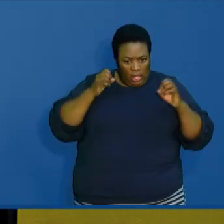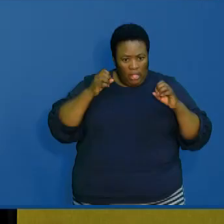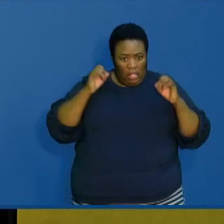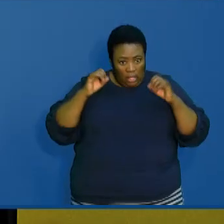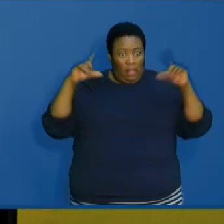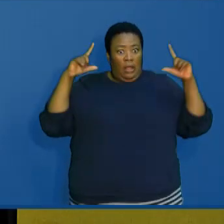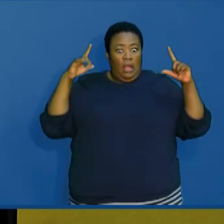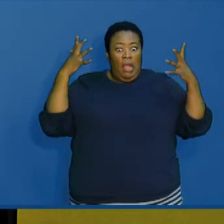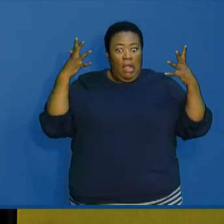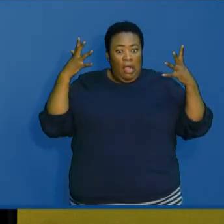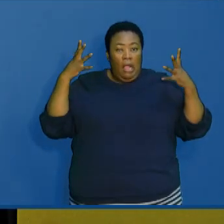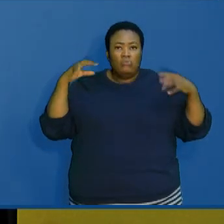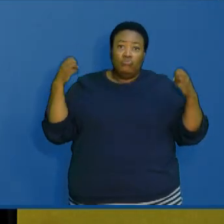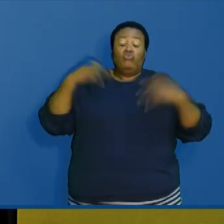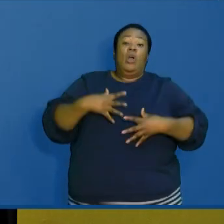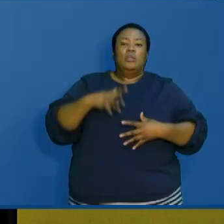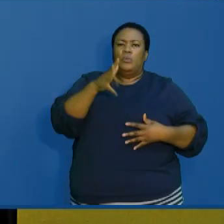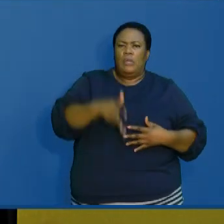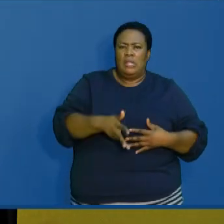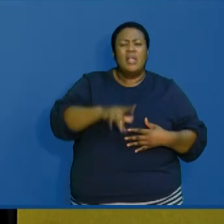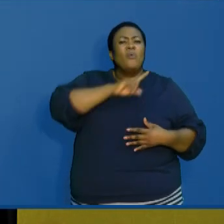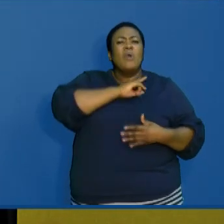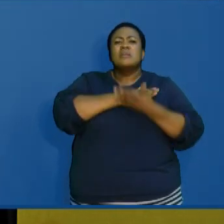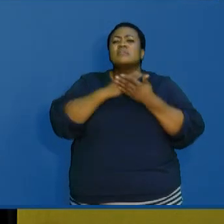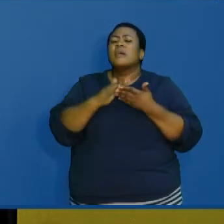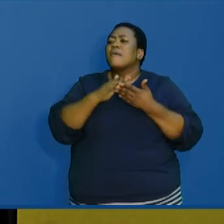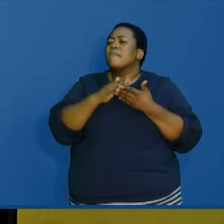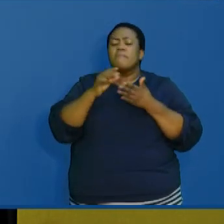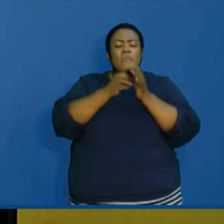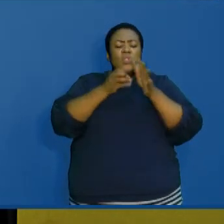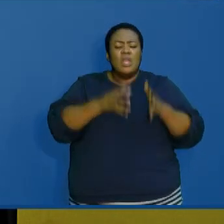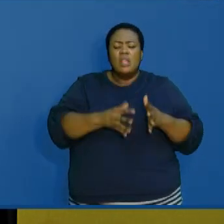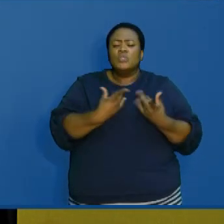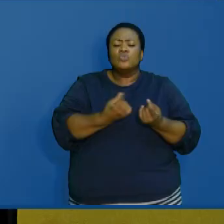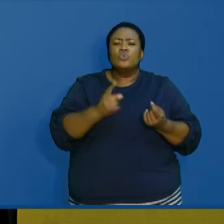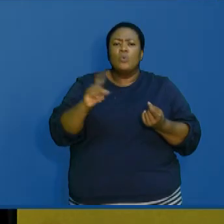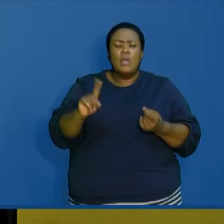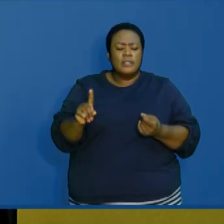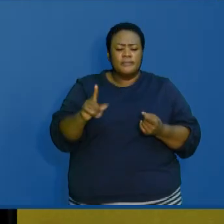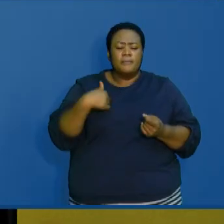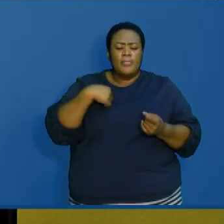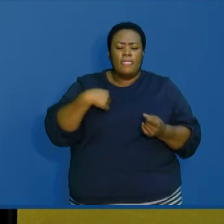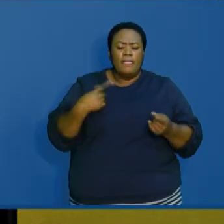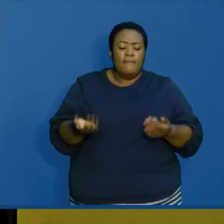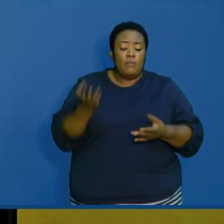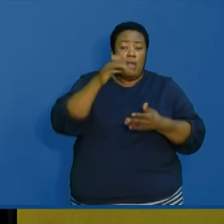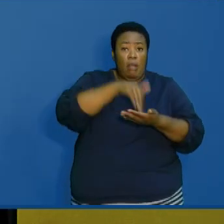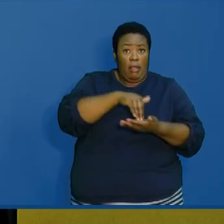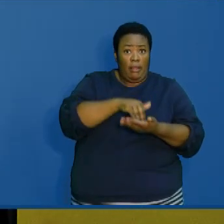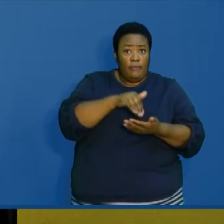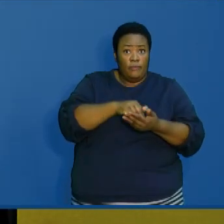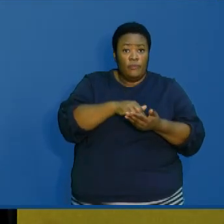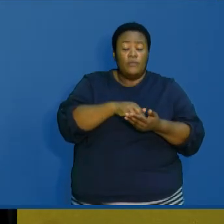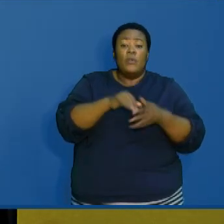come into an exam room, they like to go straight into the questions and respond. So it is quite